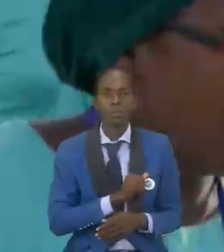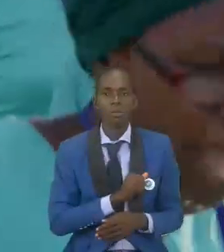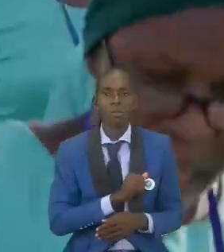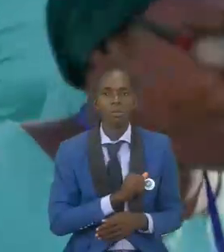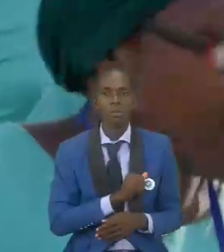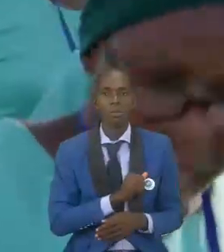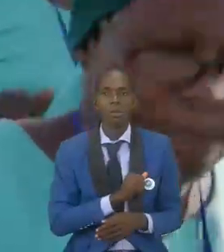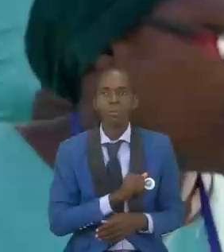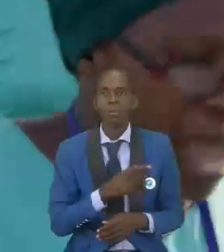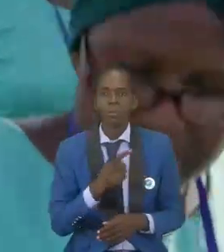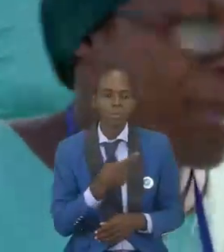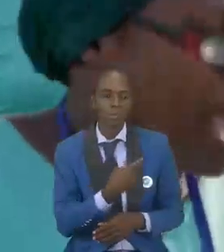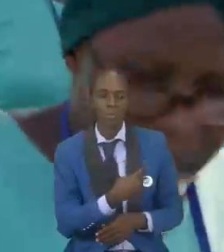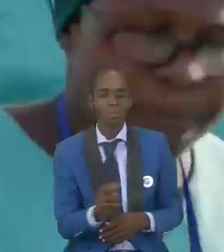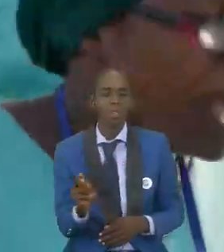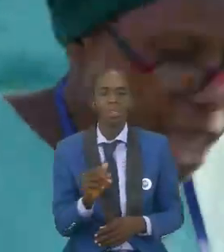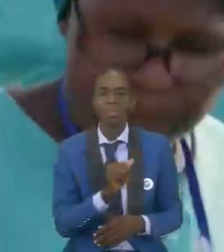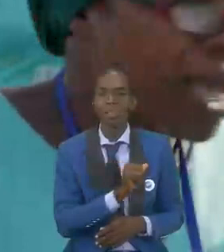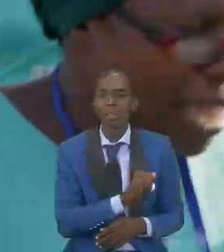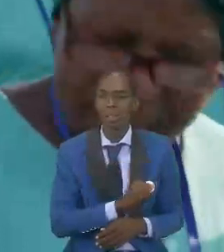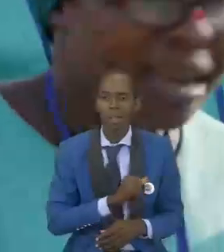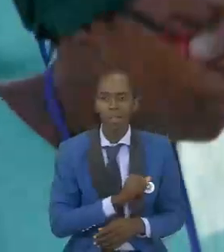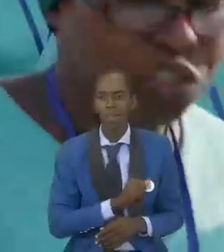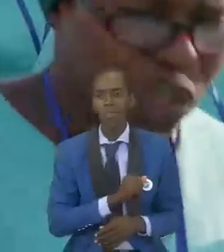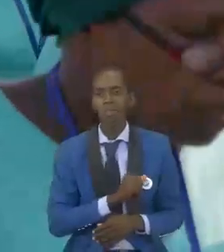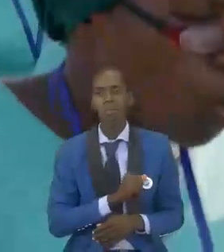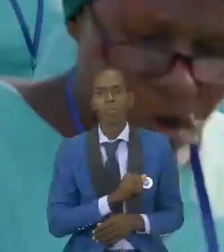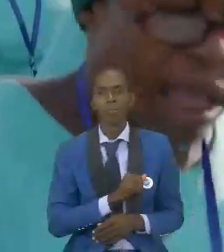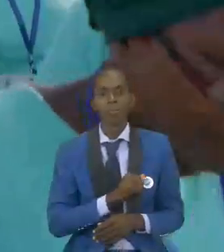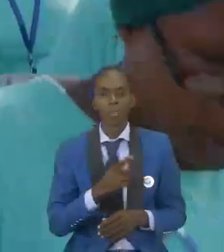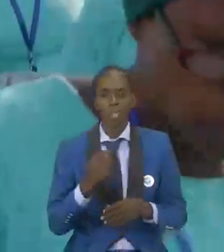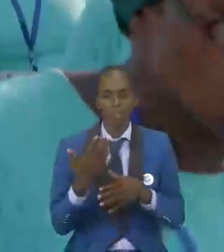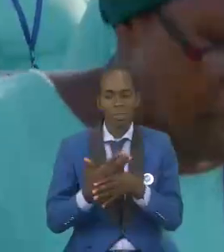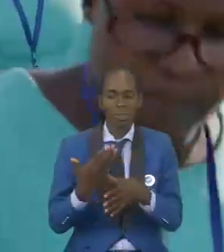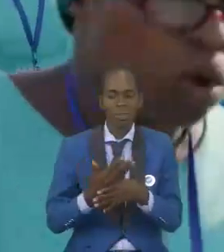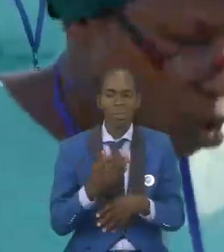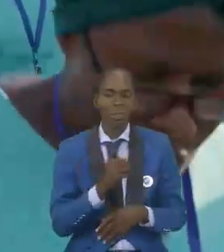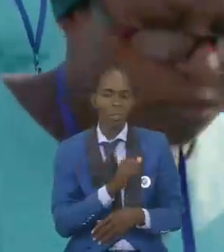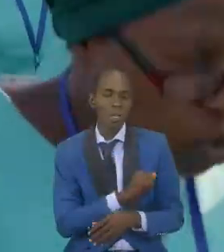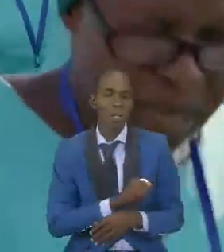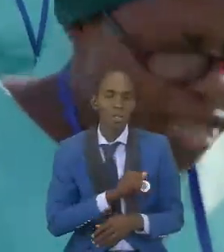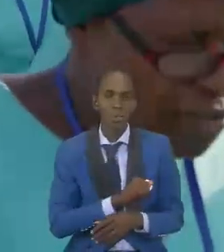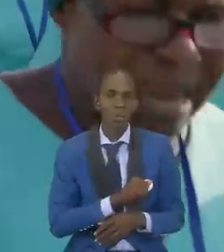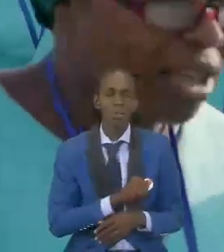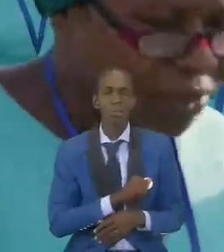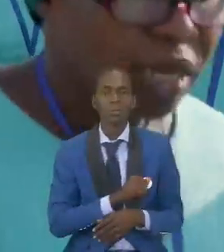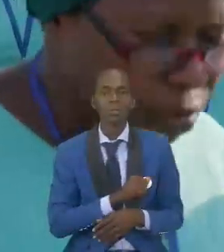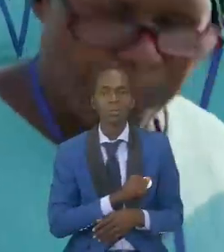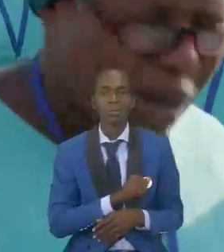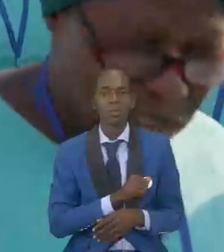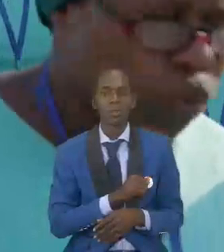attitude, useless attitude, distracting attitude,